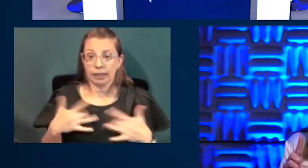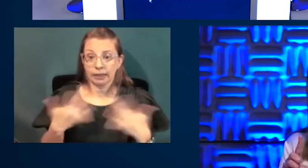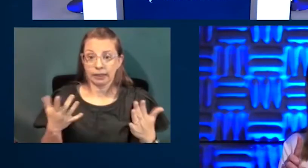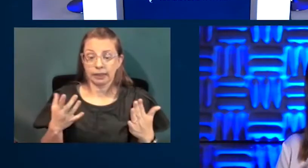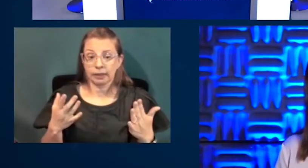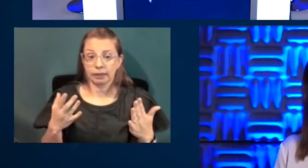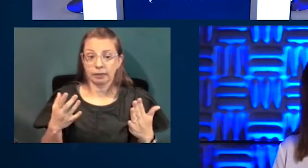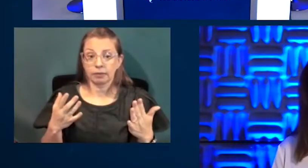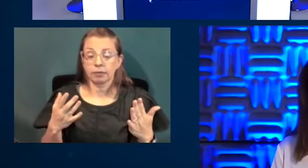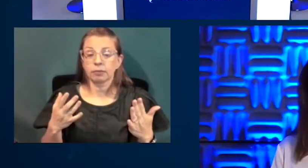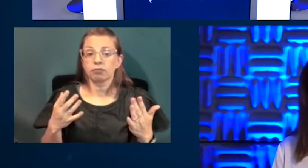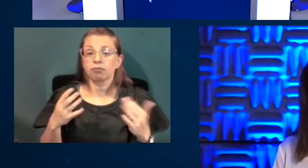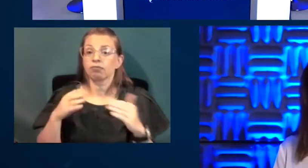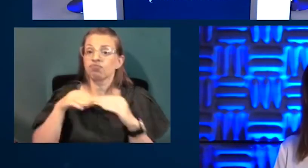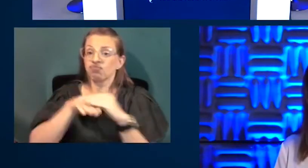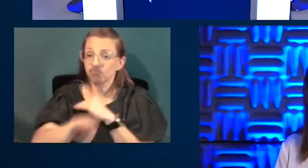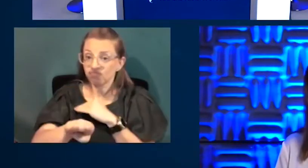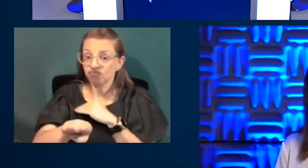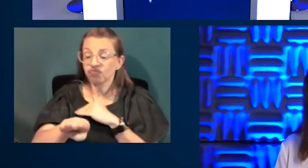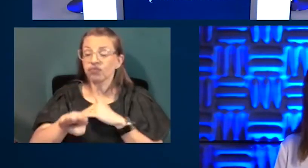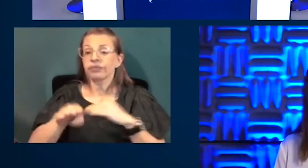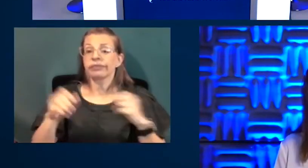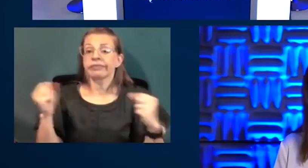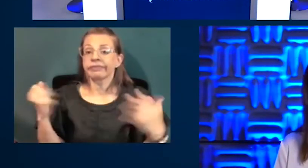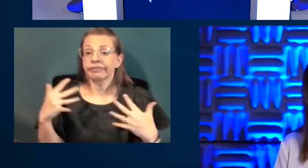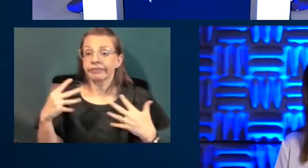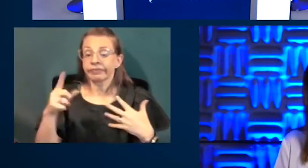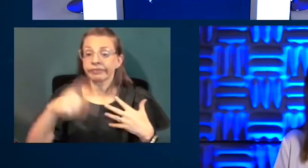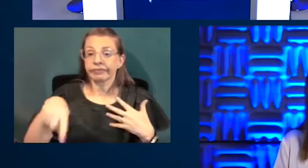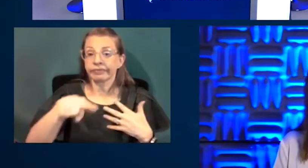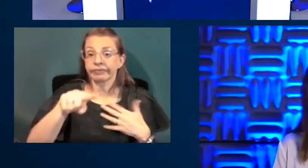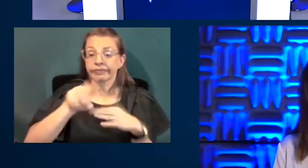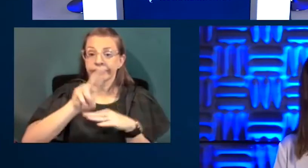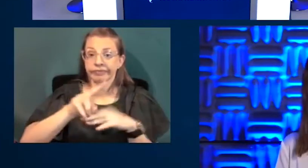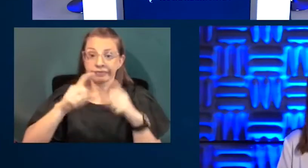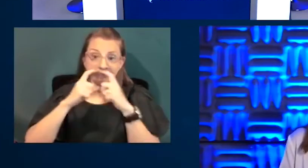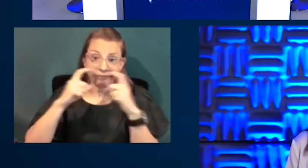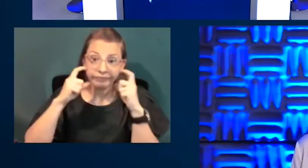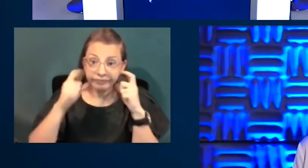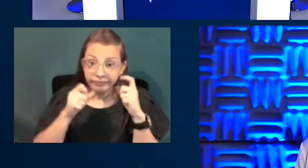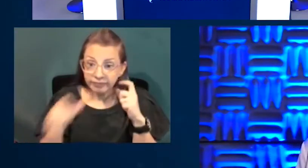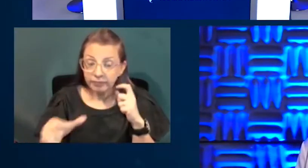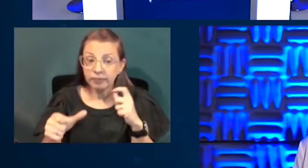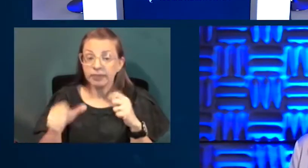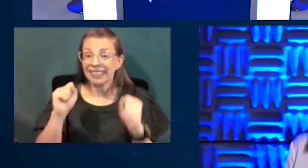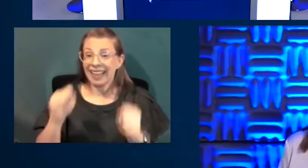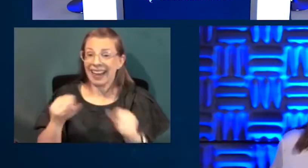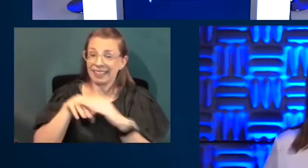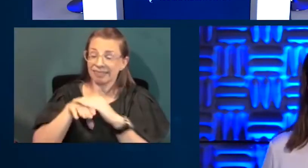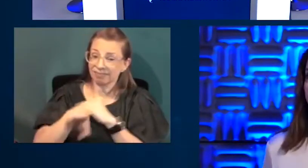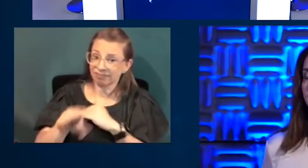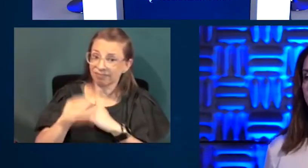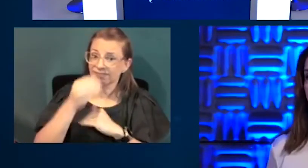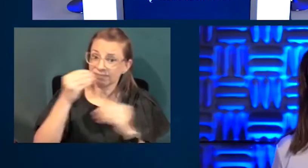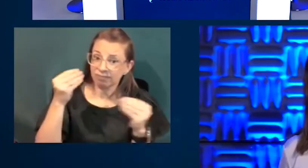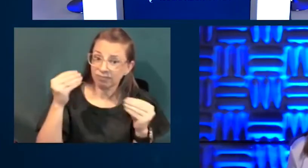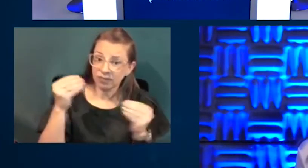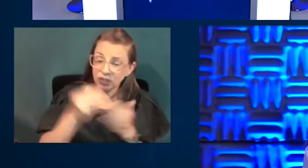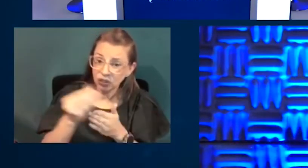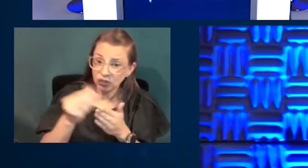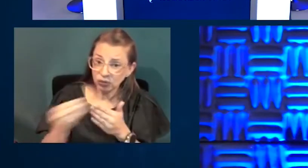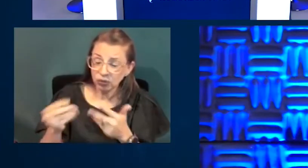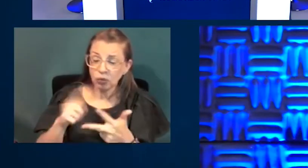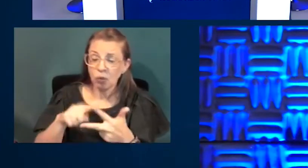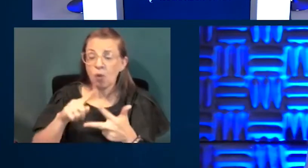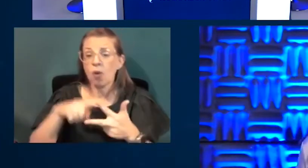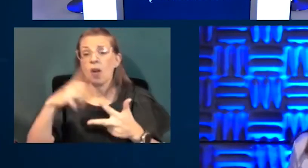is vaccinated. Her question is, can I safely go to church, go to restaurants, go to stores, attend group meetings? Yeah, that's a great question.